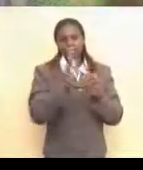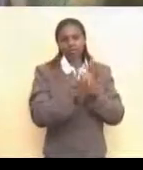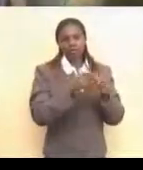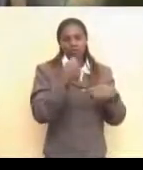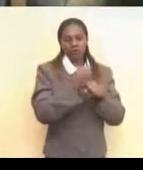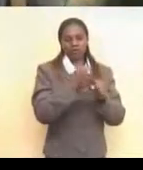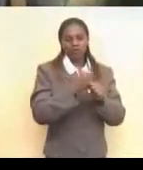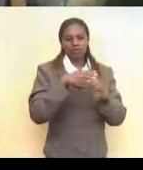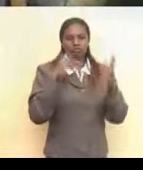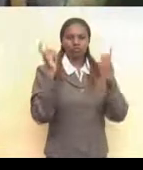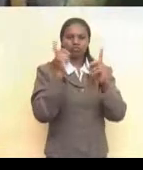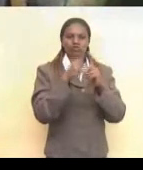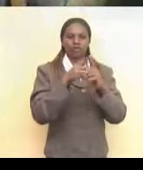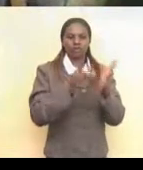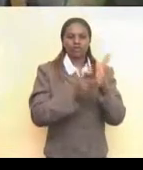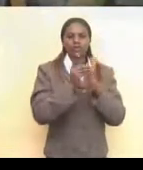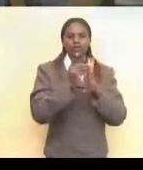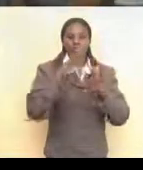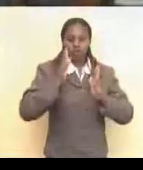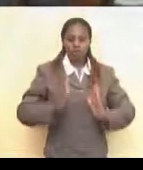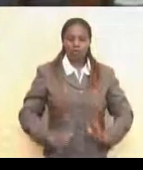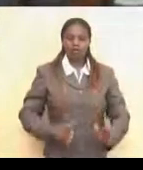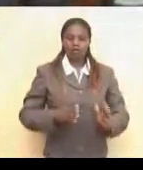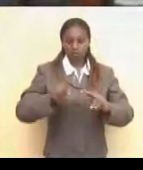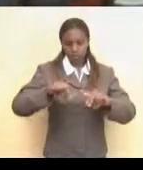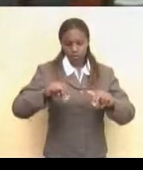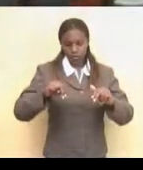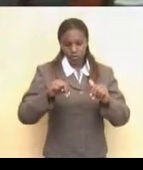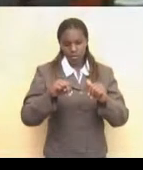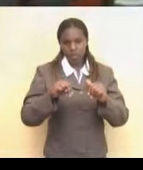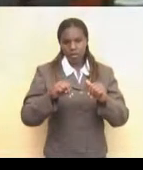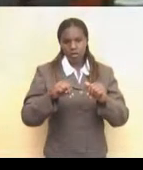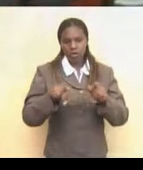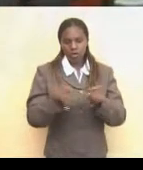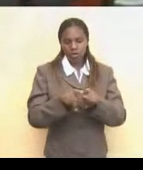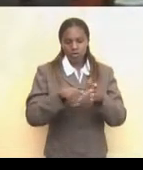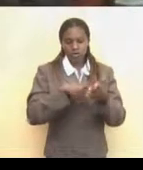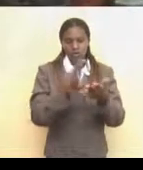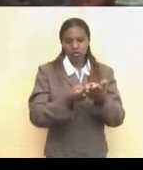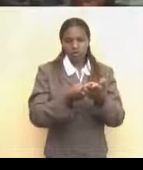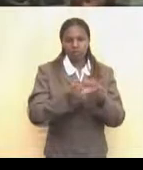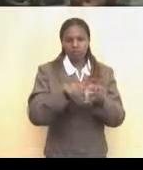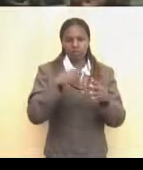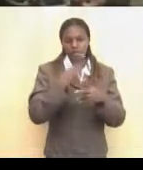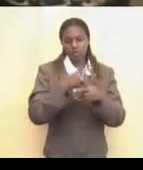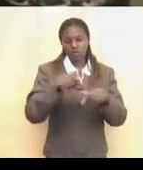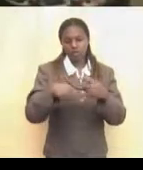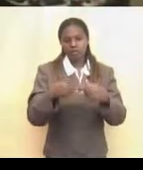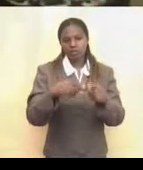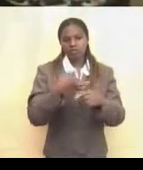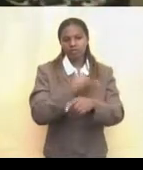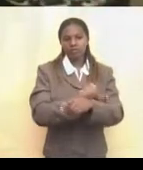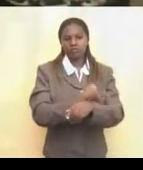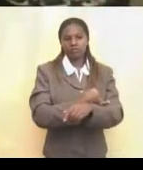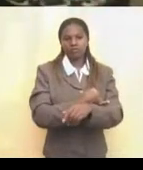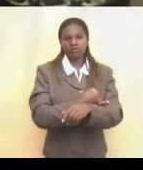Program works towards developing efficient human resources capacity, competencies, and ensuring sustainability of the